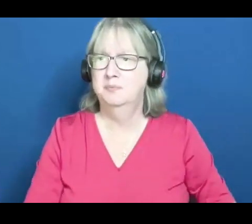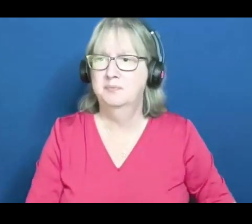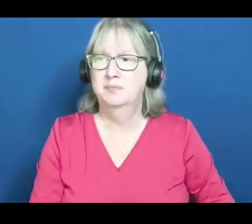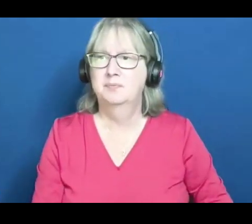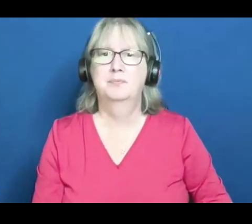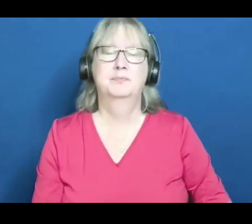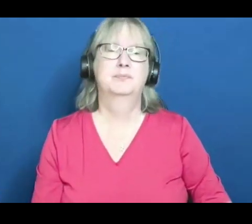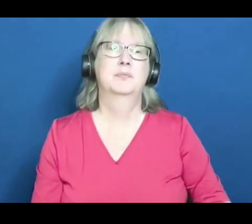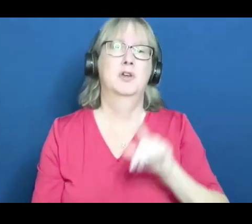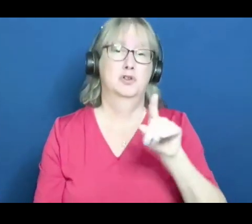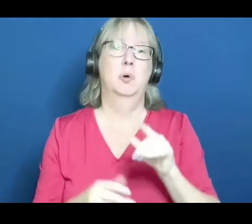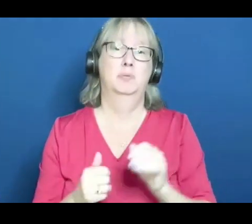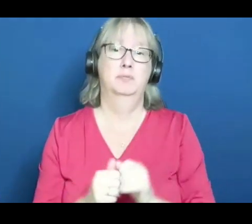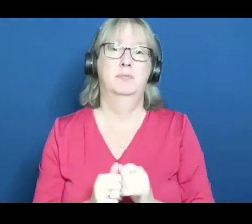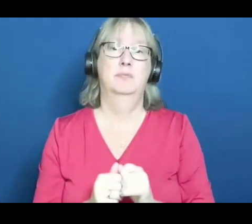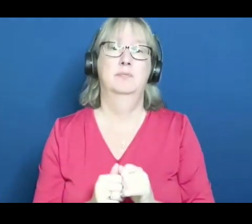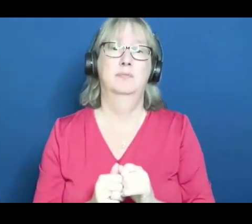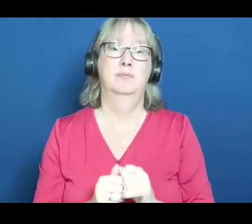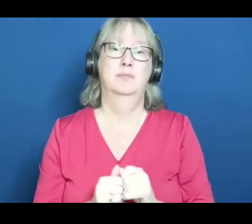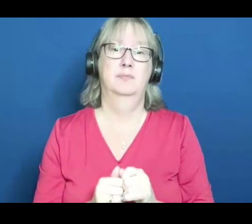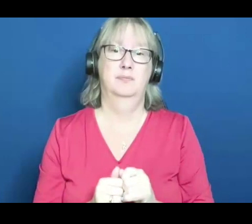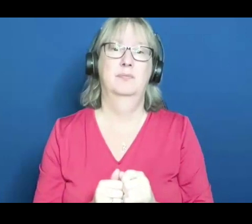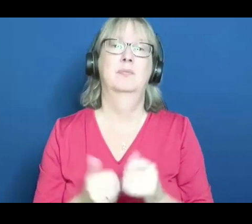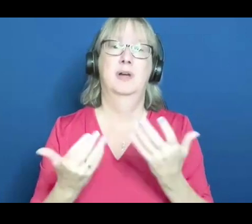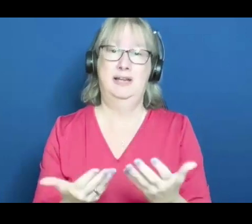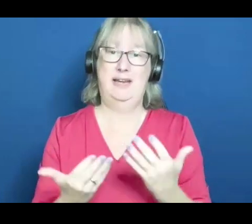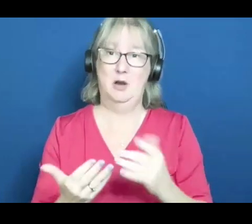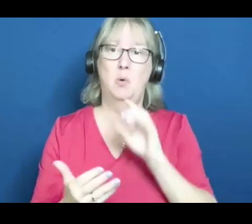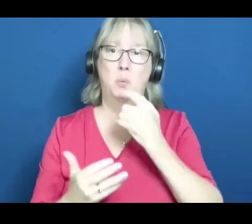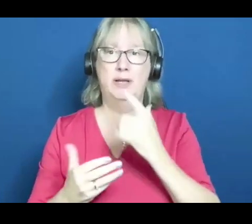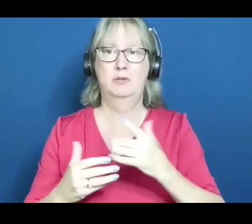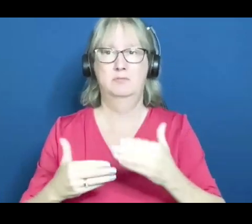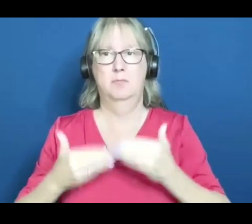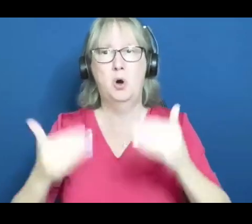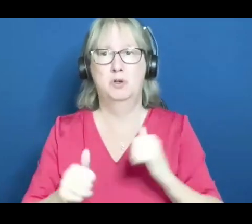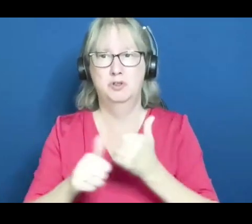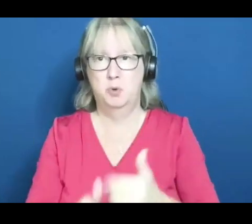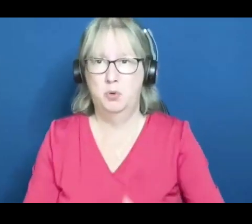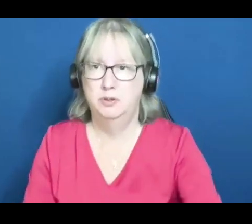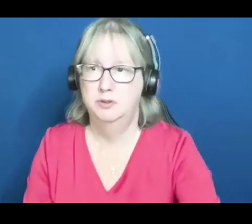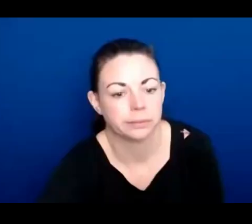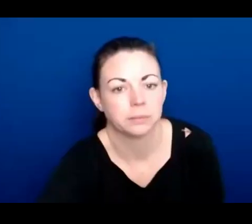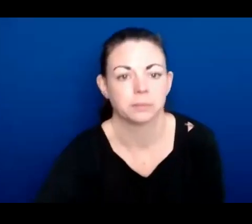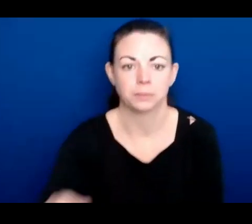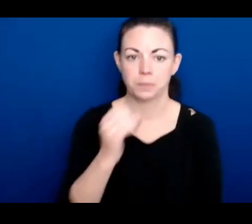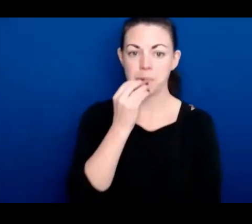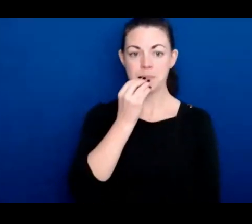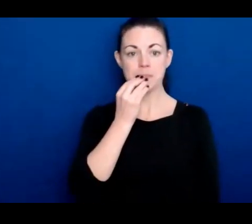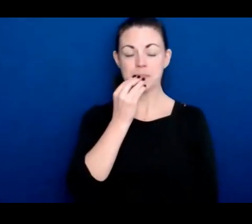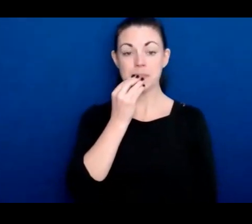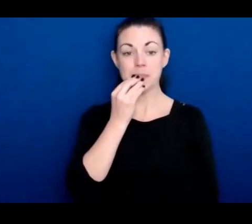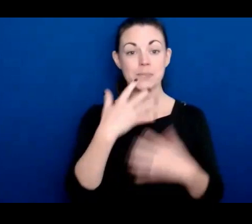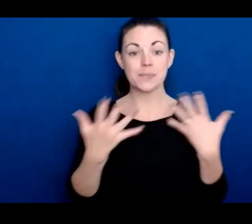up. So yeah, it's going to be one of those where we can really do onward support for you guys. Any questions? Over to you,